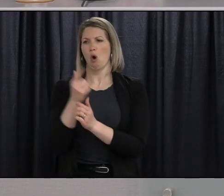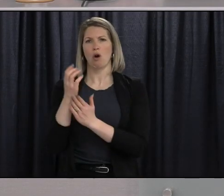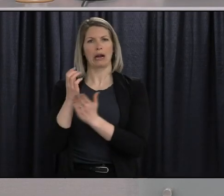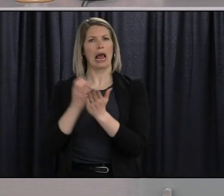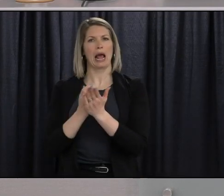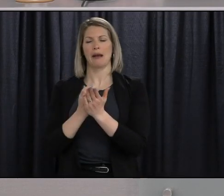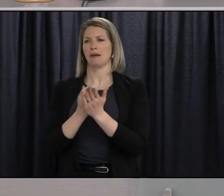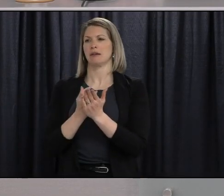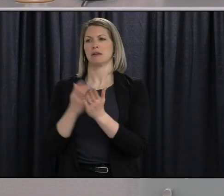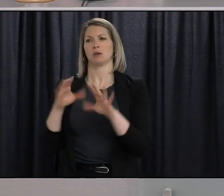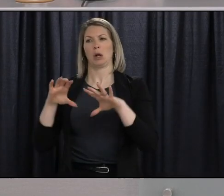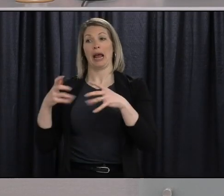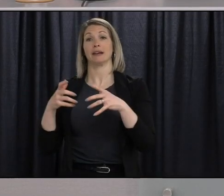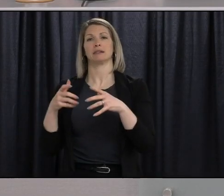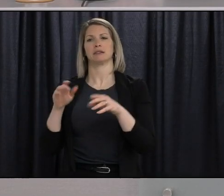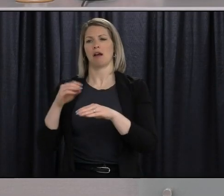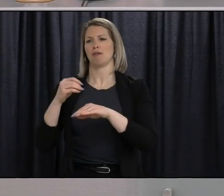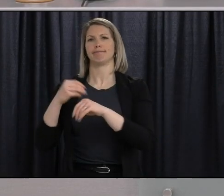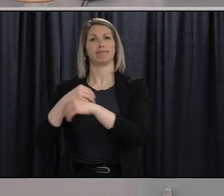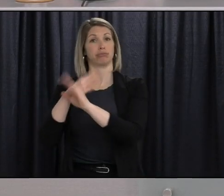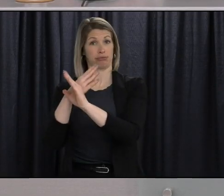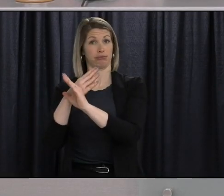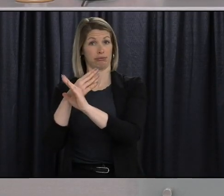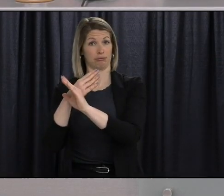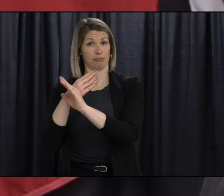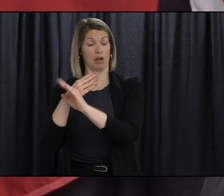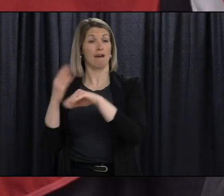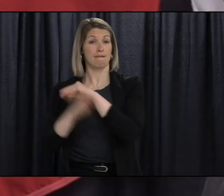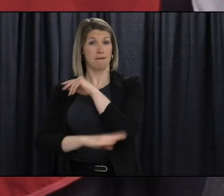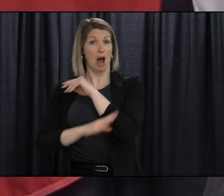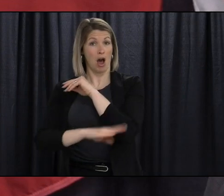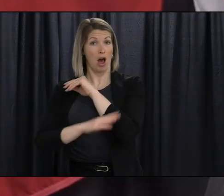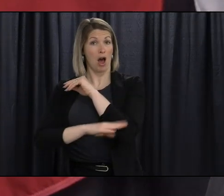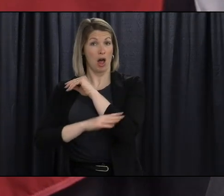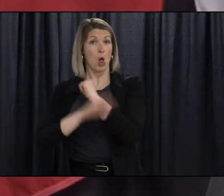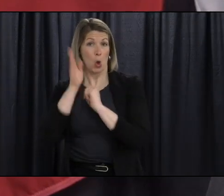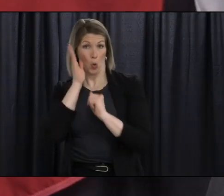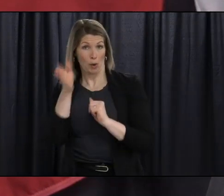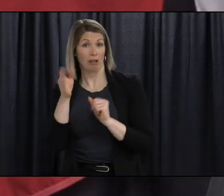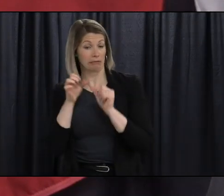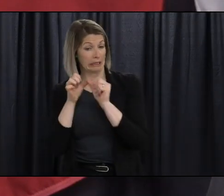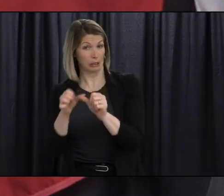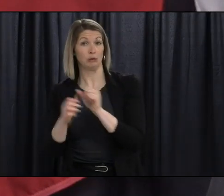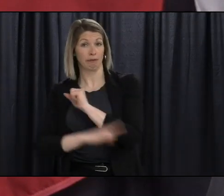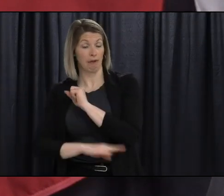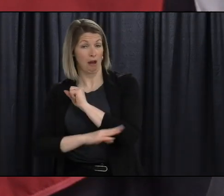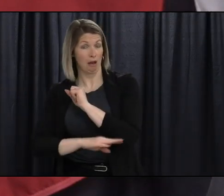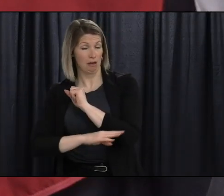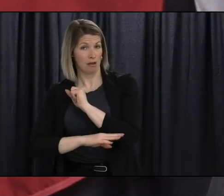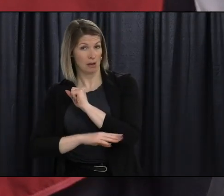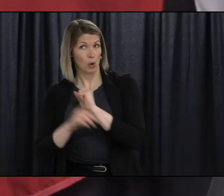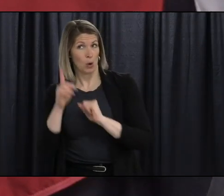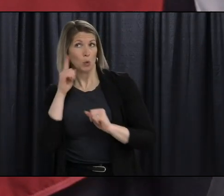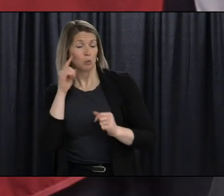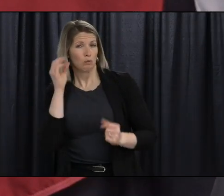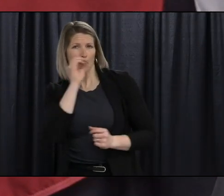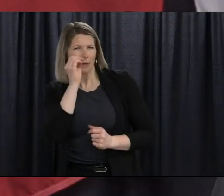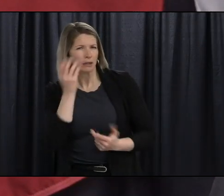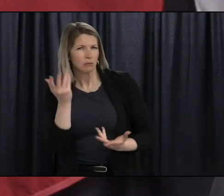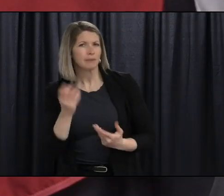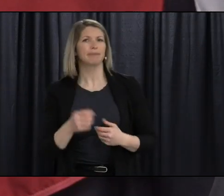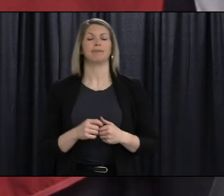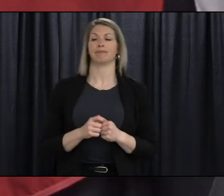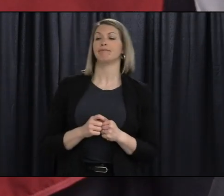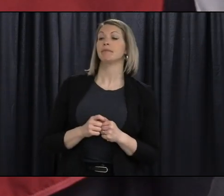of what's coming for elementary and secondary schools? I think there's some lessons that we can learn and some information that we can take from that. As I said a few days ago, that we're